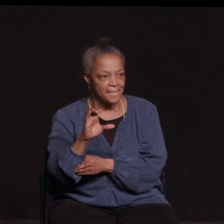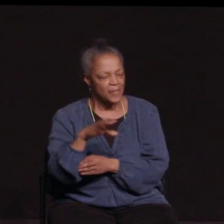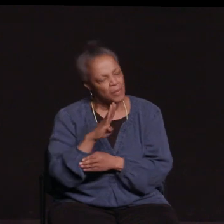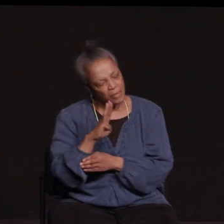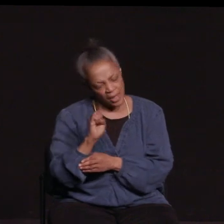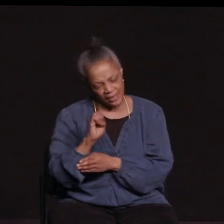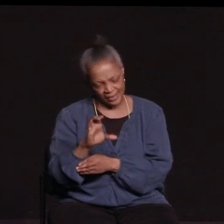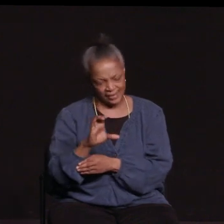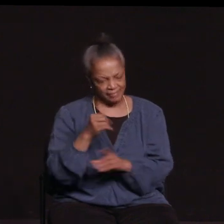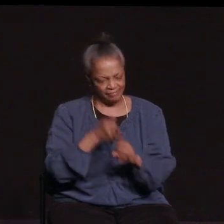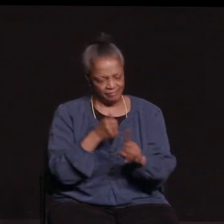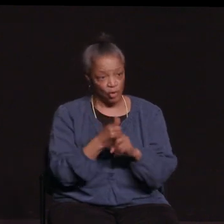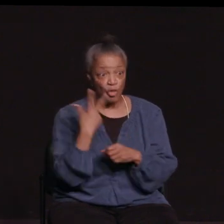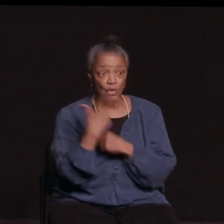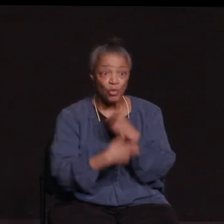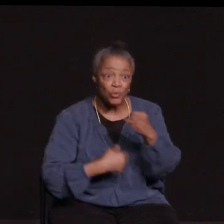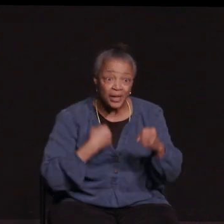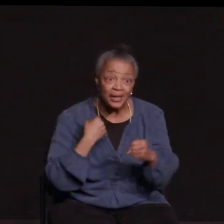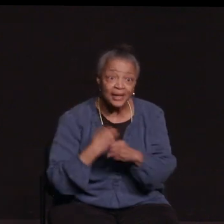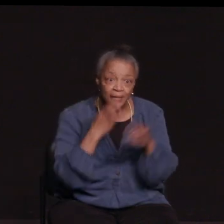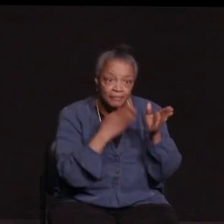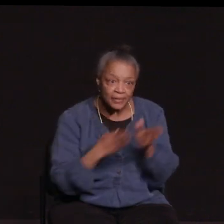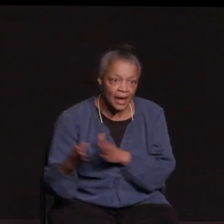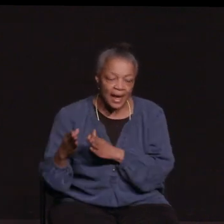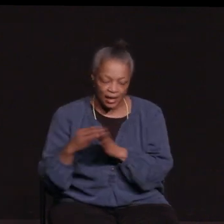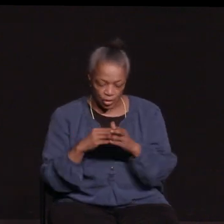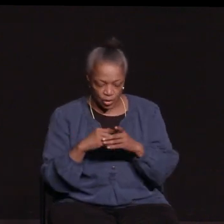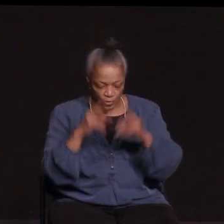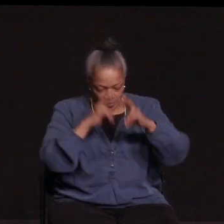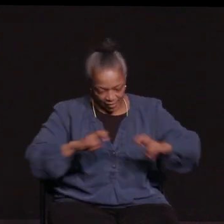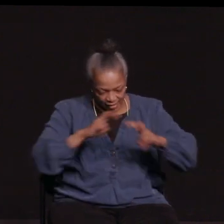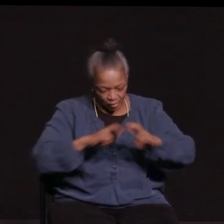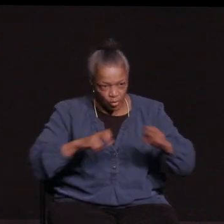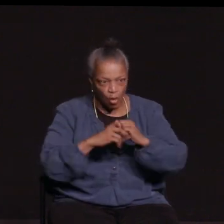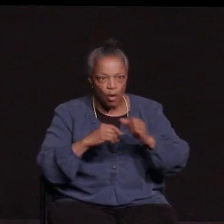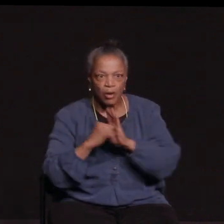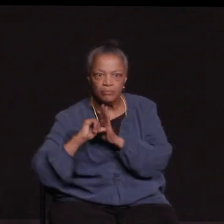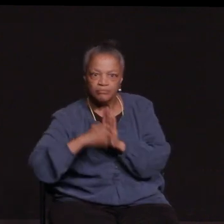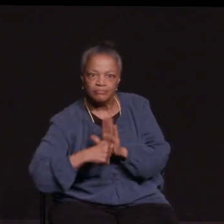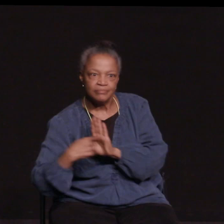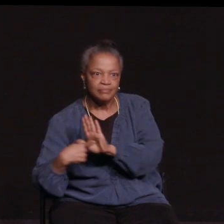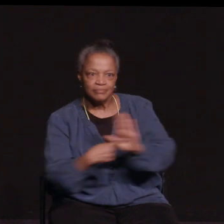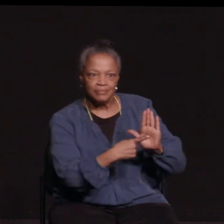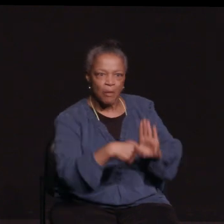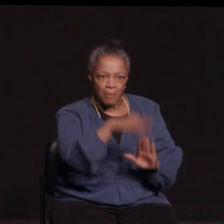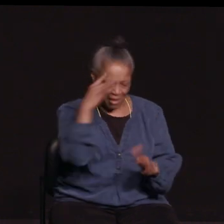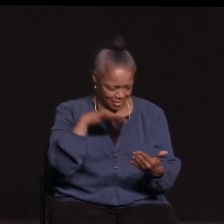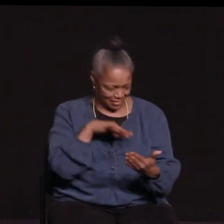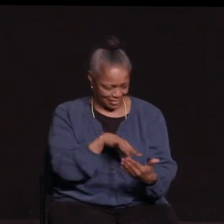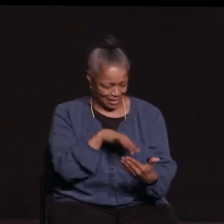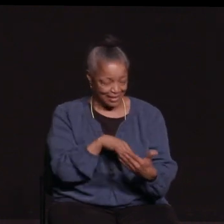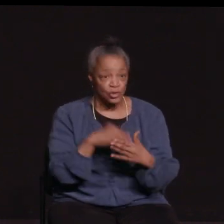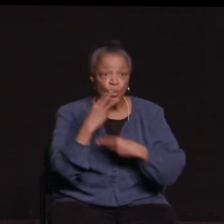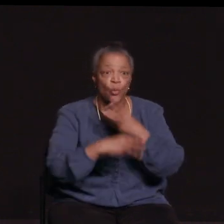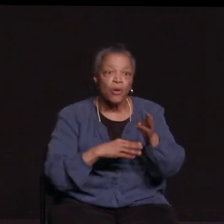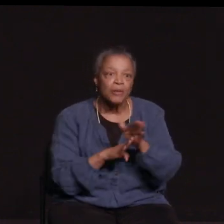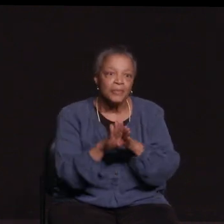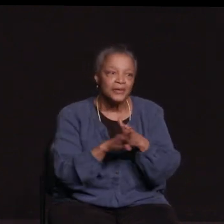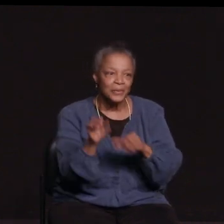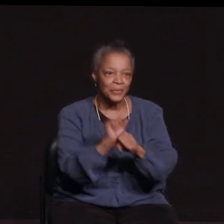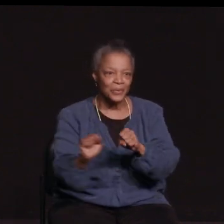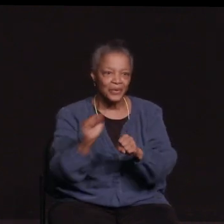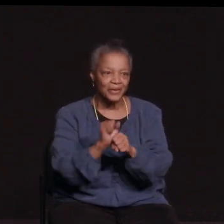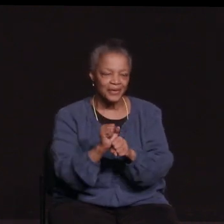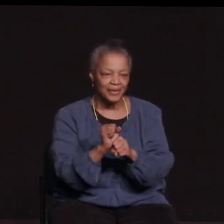BSC is a three-year initiative to explore and amplify the world-building work of Black Studies. With generous funding from